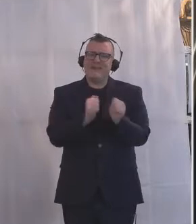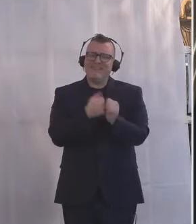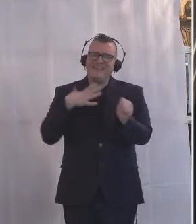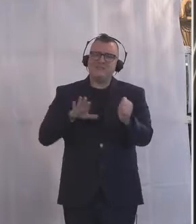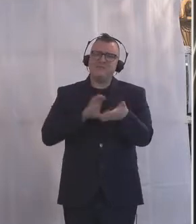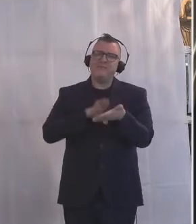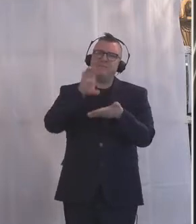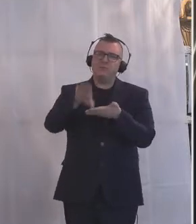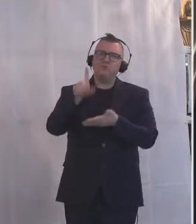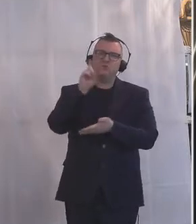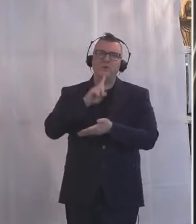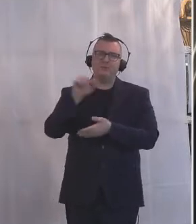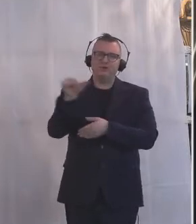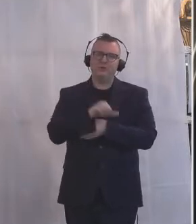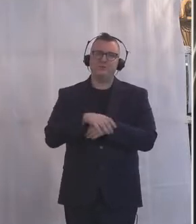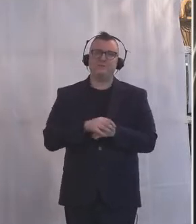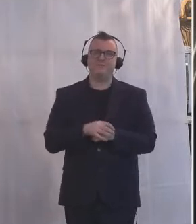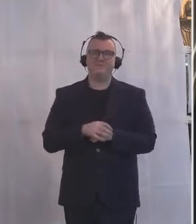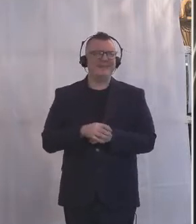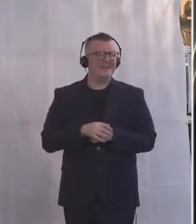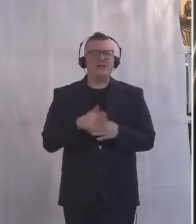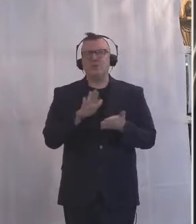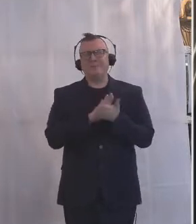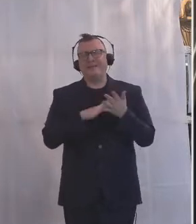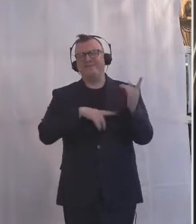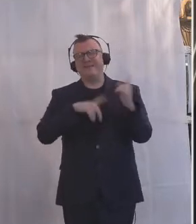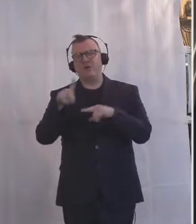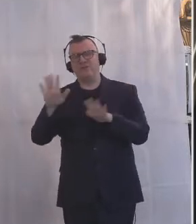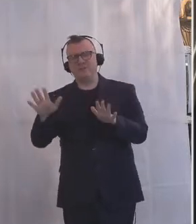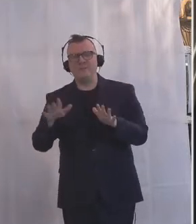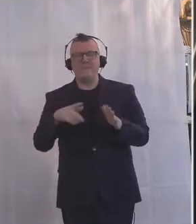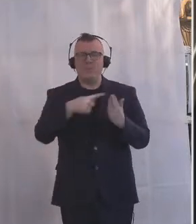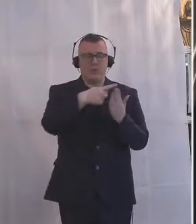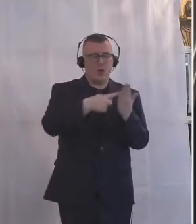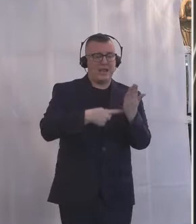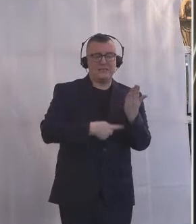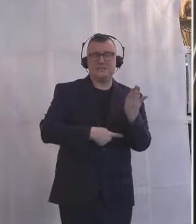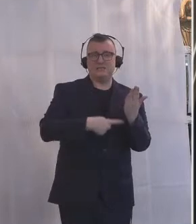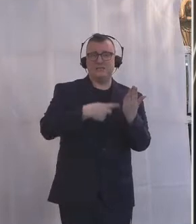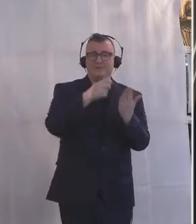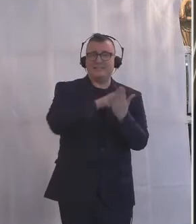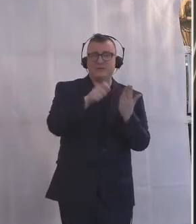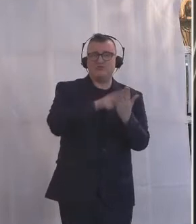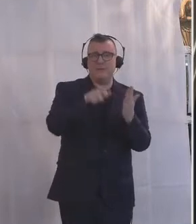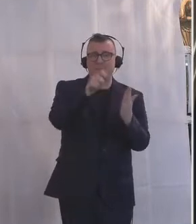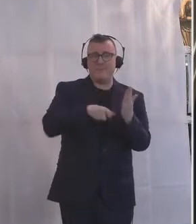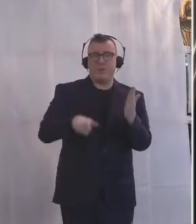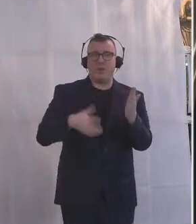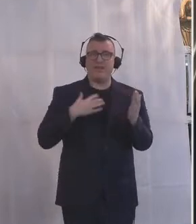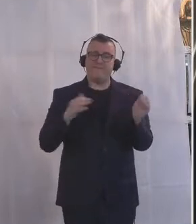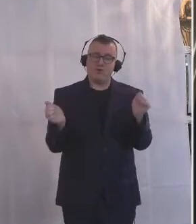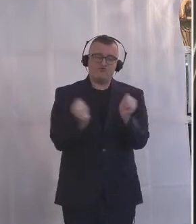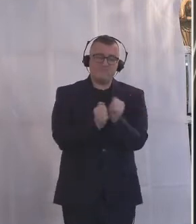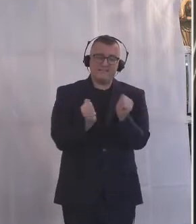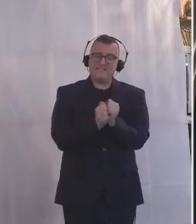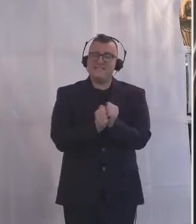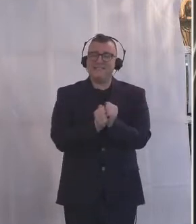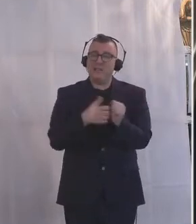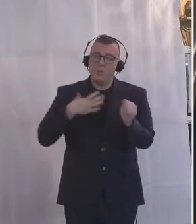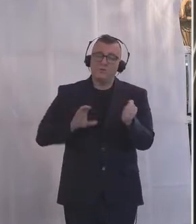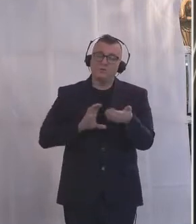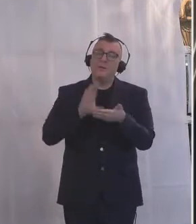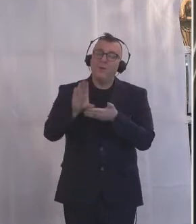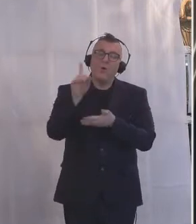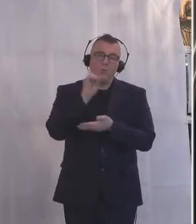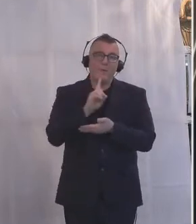And no, we're not diverse, sorry, I don't mean it like that, but like they want to support more women with investment. So that's a good